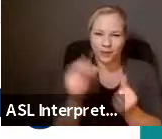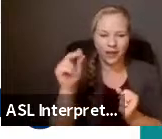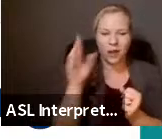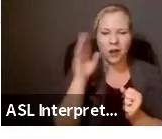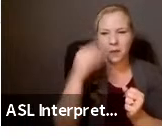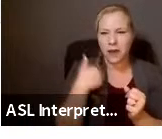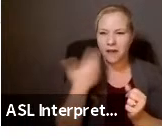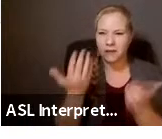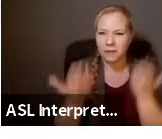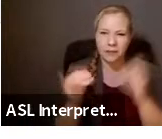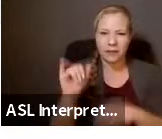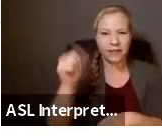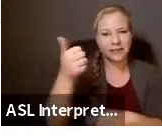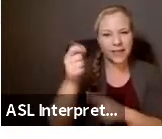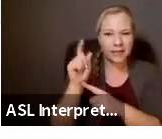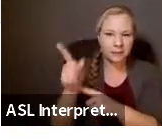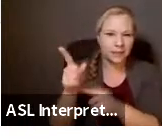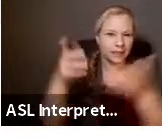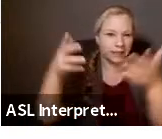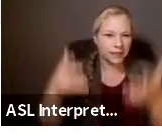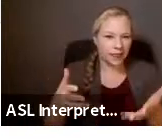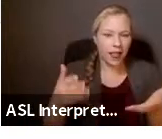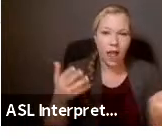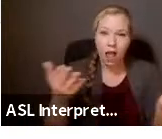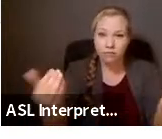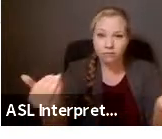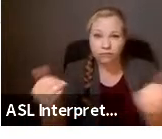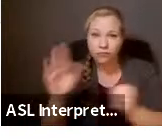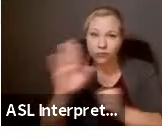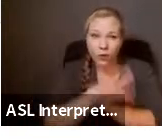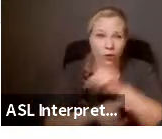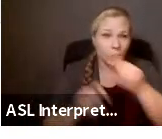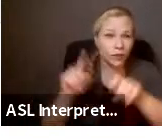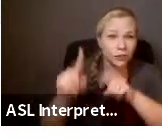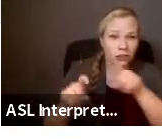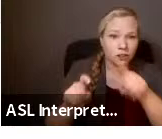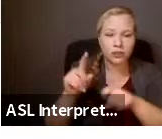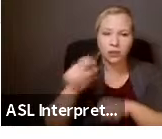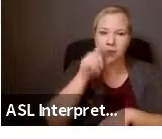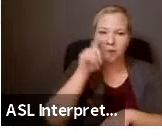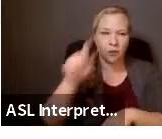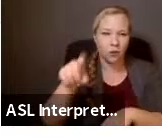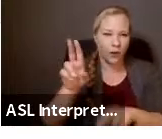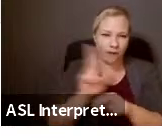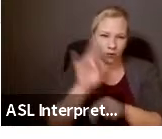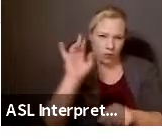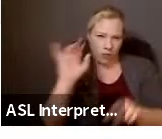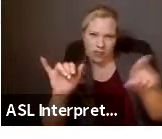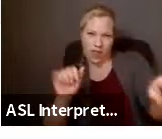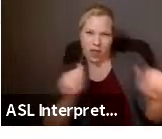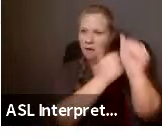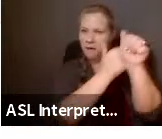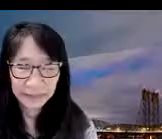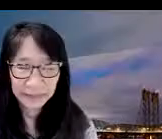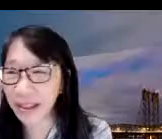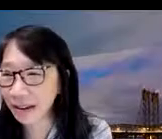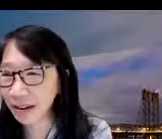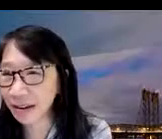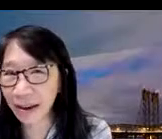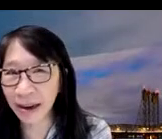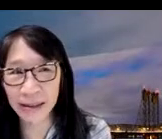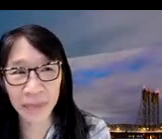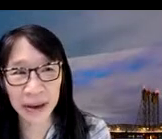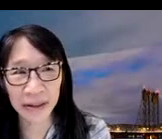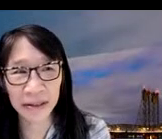or so, that we'll just kind of continue with questions, and we're not going to use these breakout questions. So I